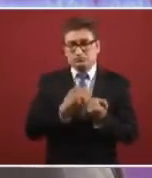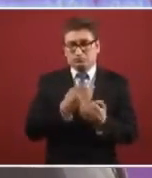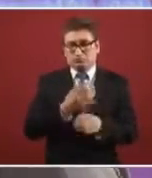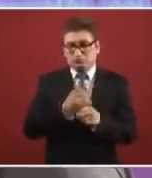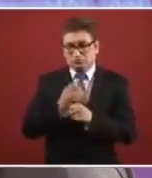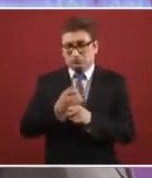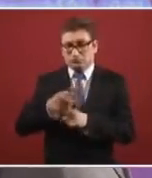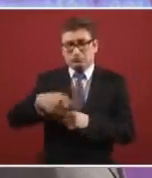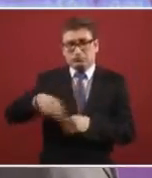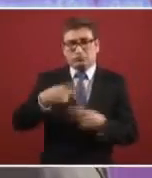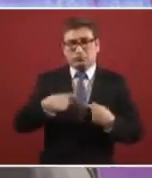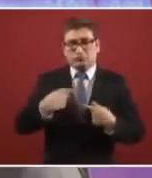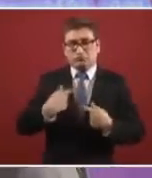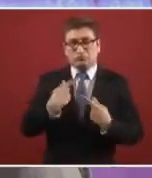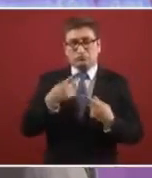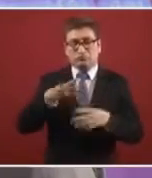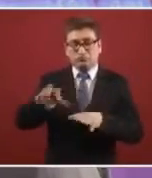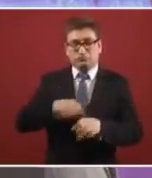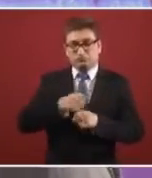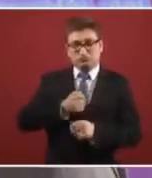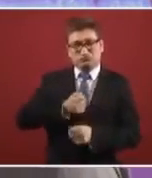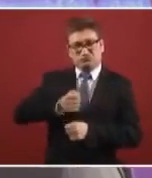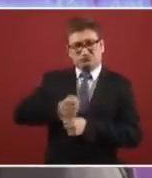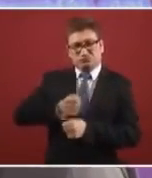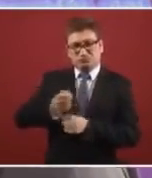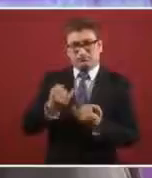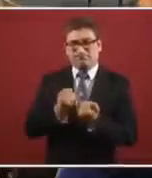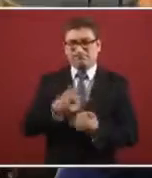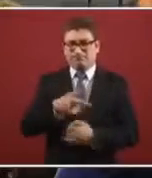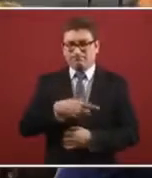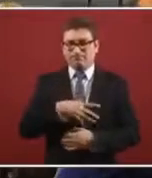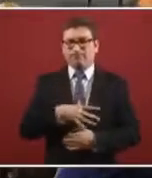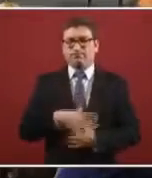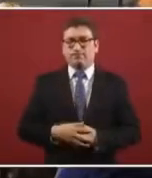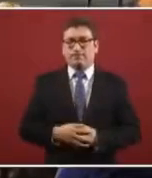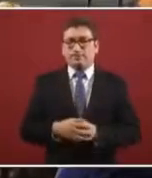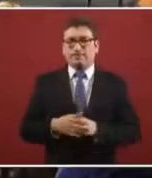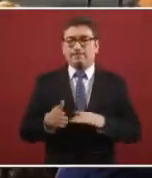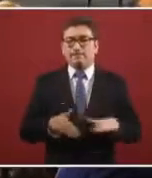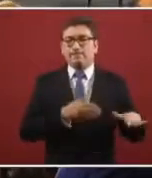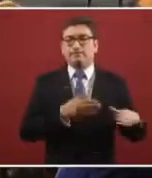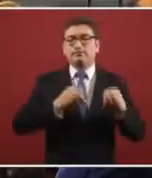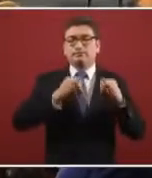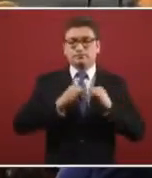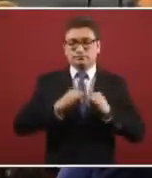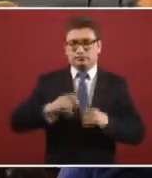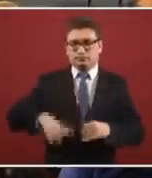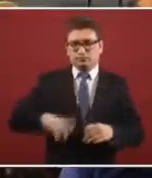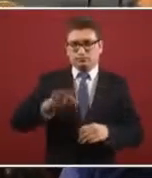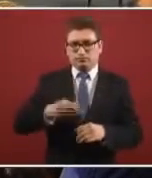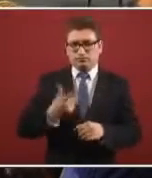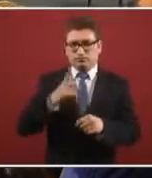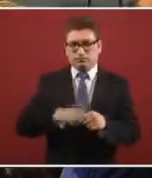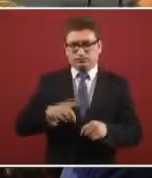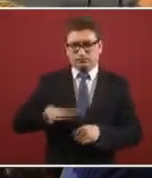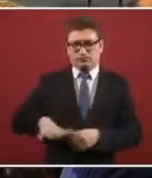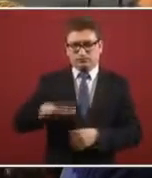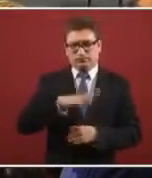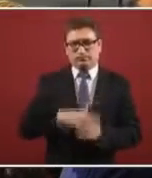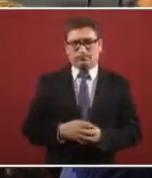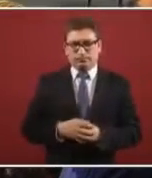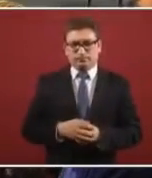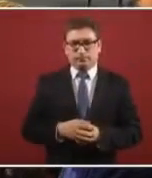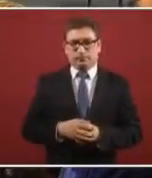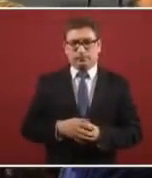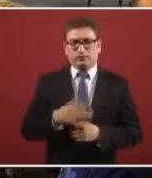de las personas possibly detenidas. En el caso practices of de las torture for some of instituciones the del gobierno detained. federal, el gobierno de la República, So the yo federal